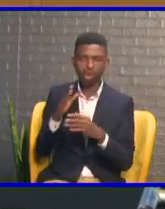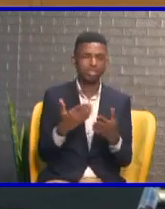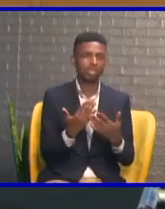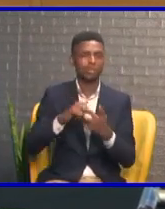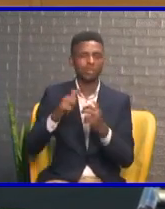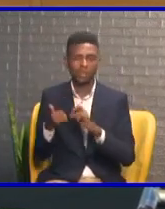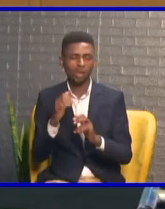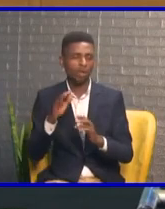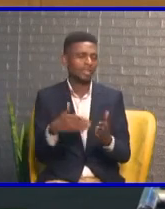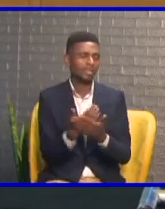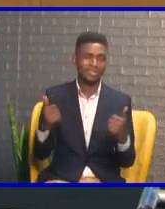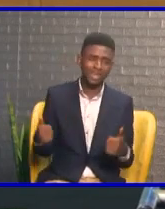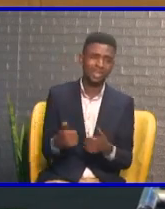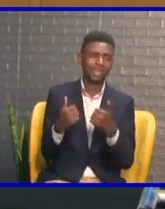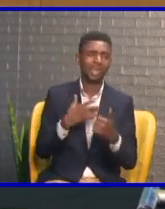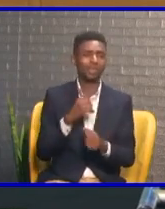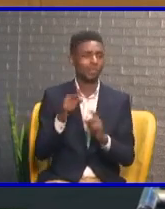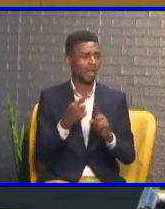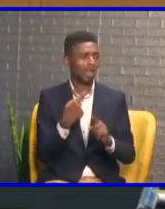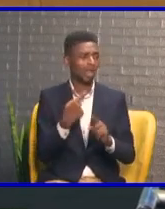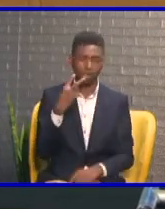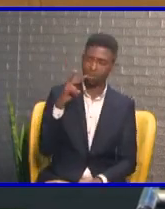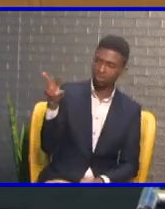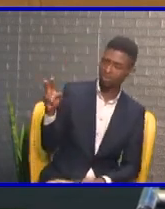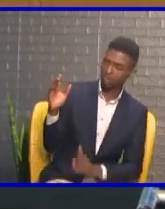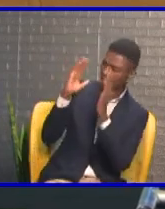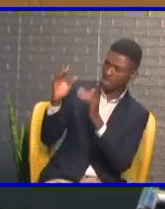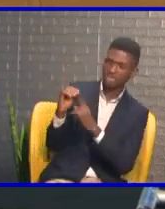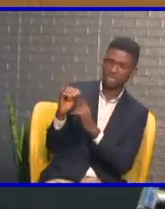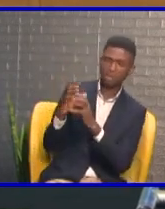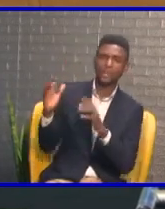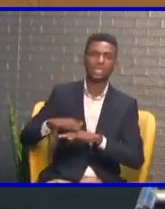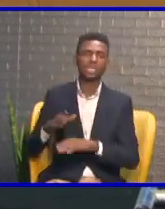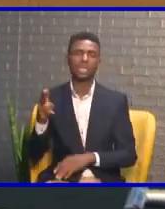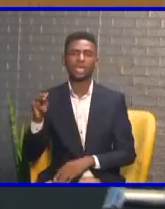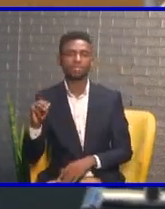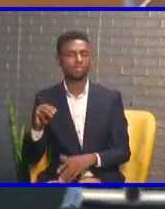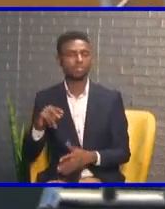the challenges. And once I look at them and I focus too much on them, what happens? Death.